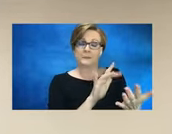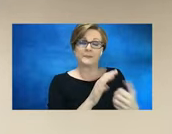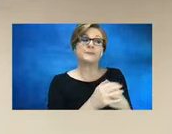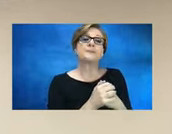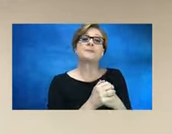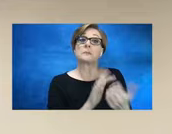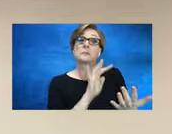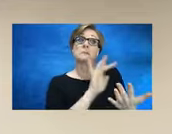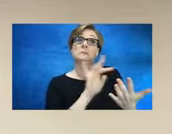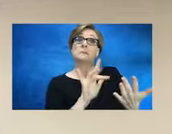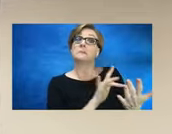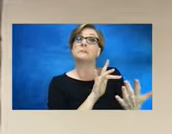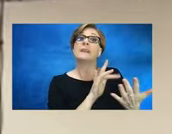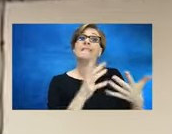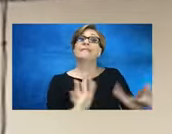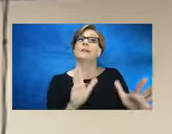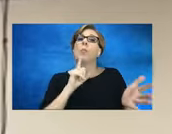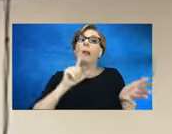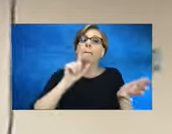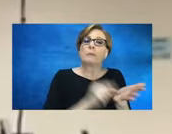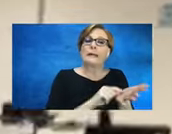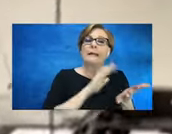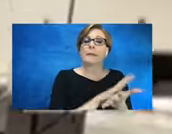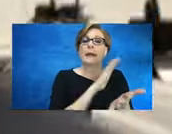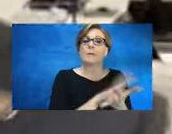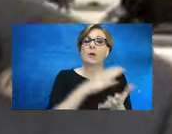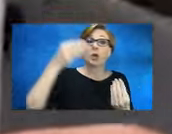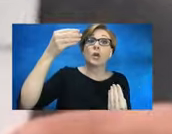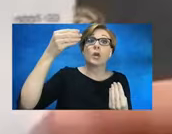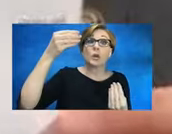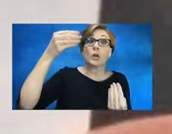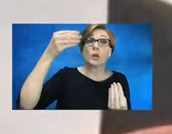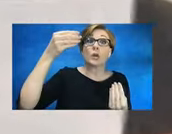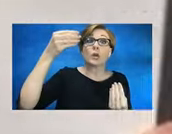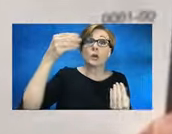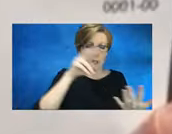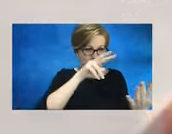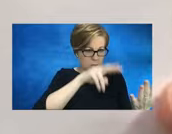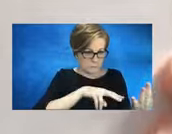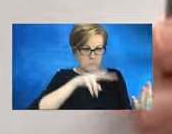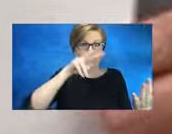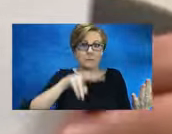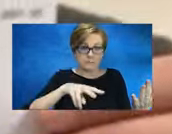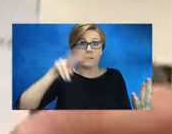they do that, it will print an actual paper ballot that will show them the contests on that ballot,